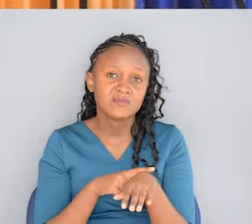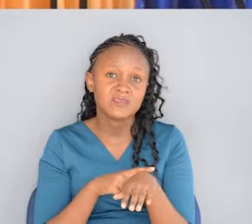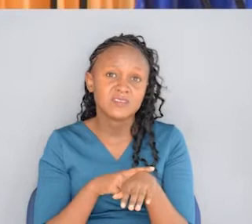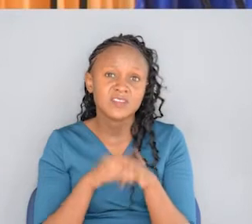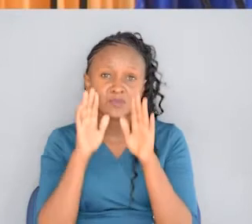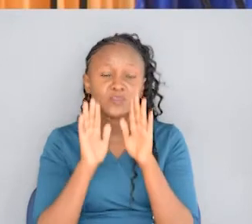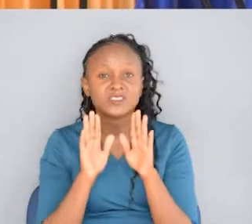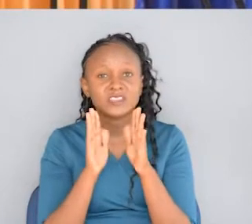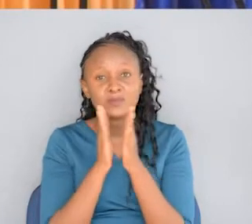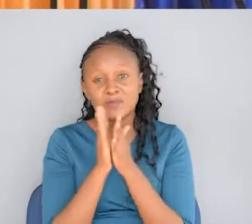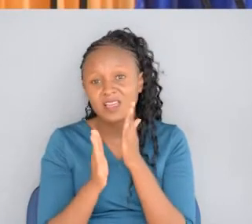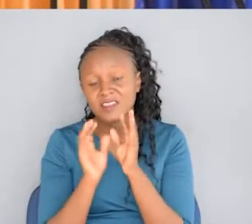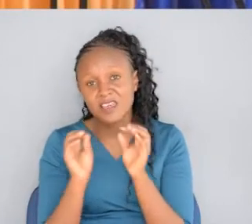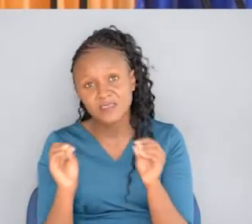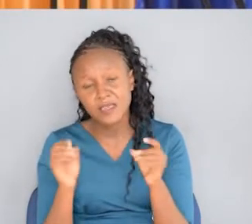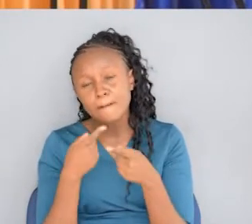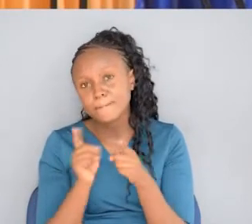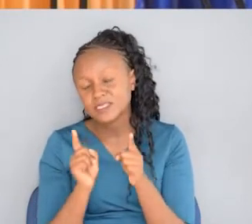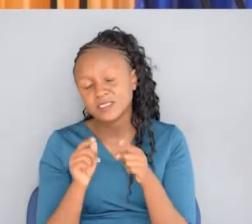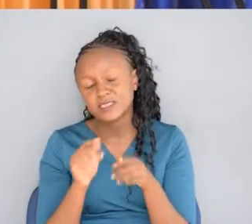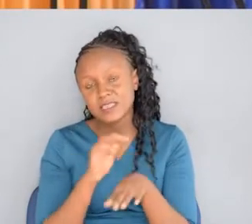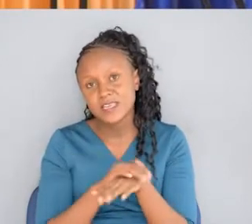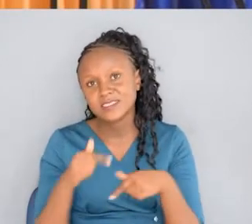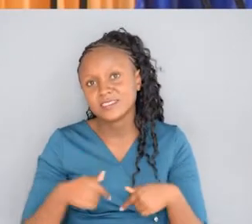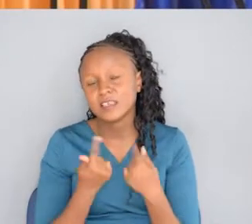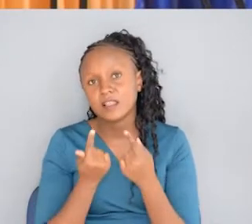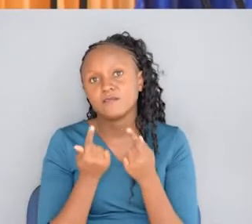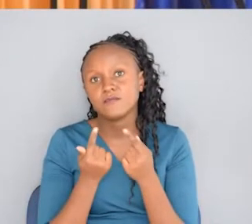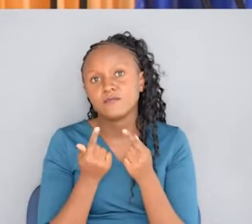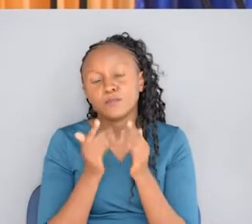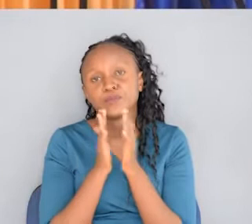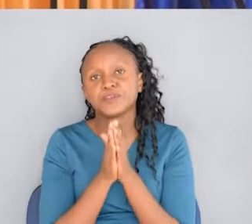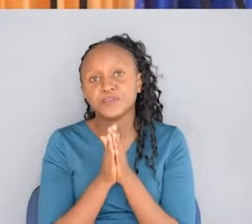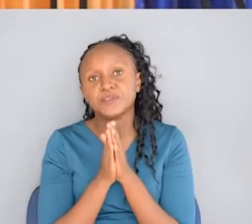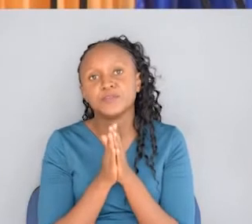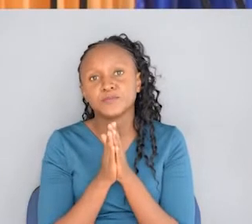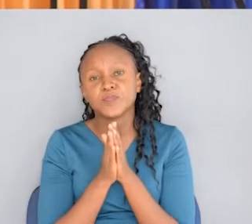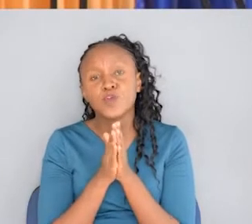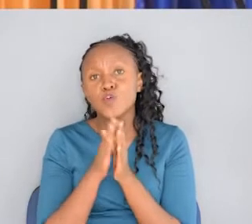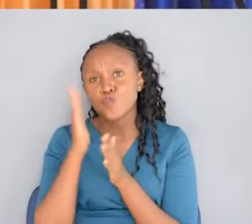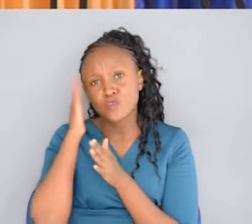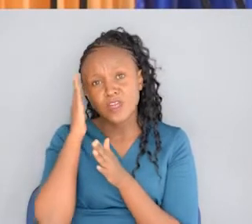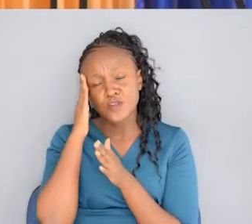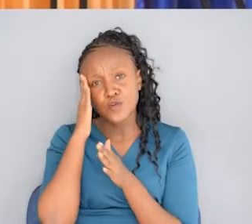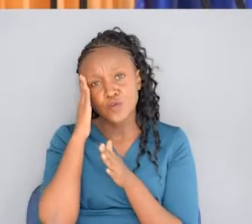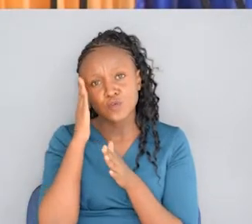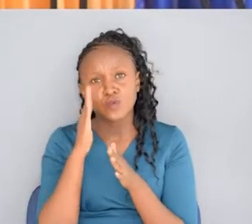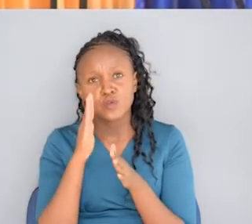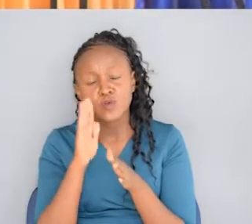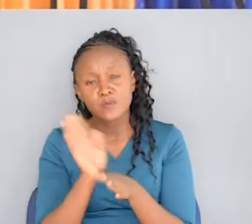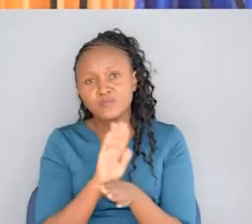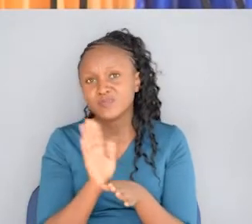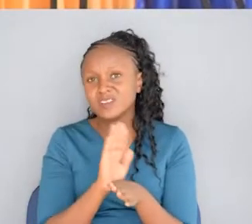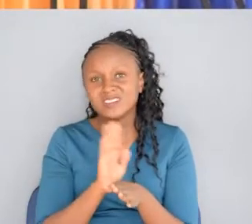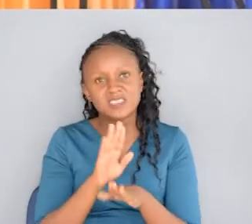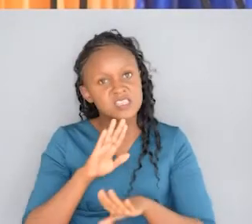find ourselves going to God in prayer. You know, we can't be busy enough to say we don't have time to